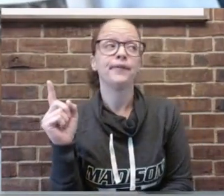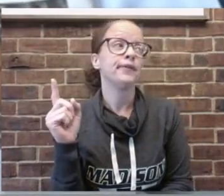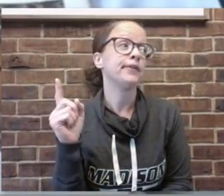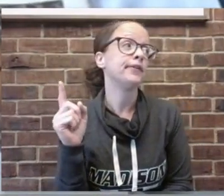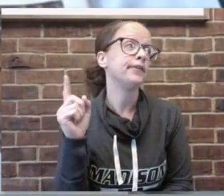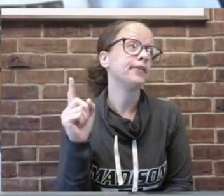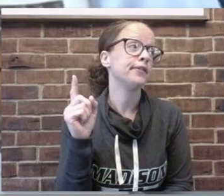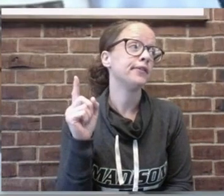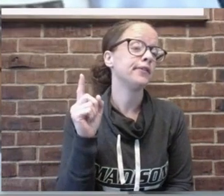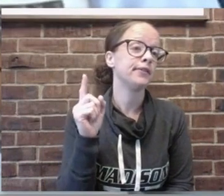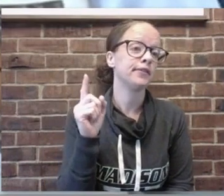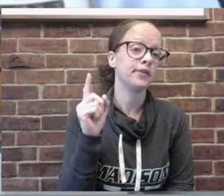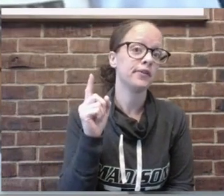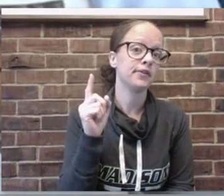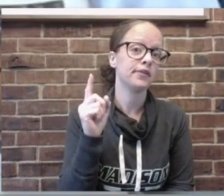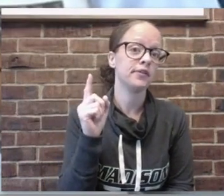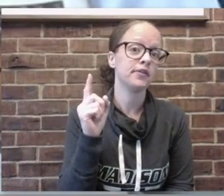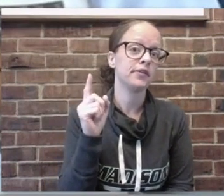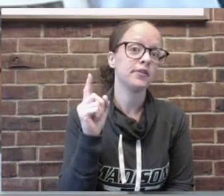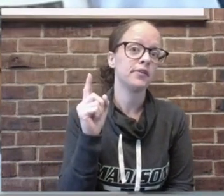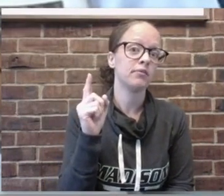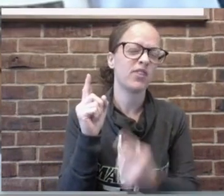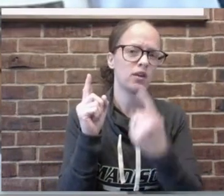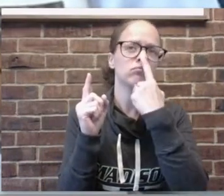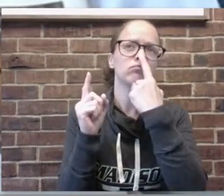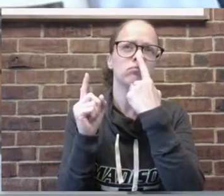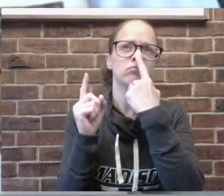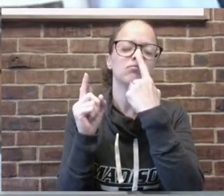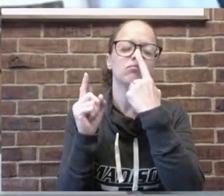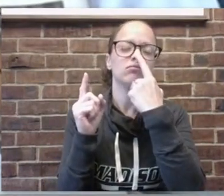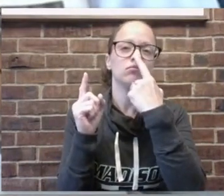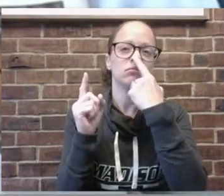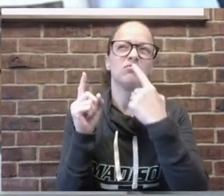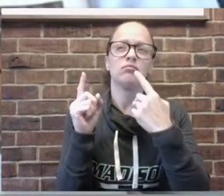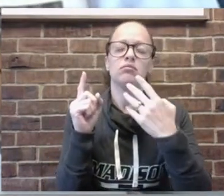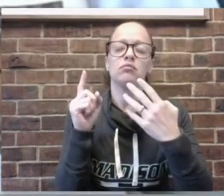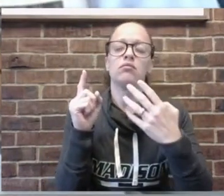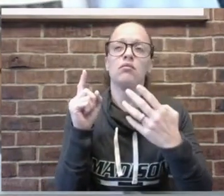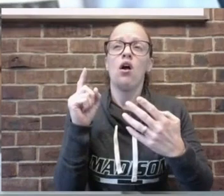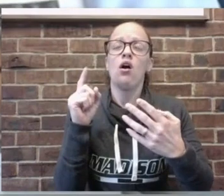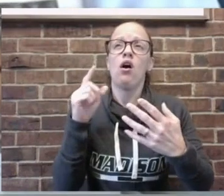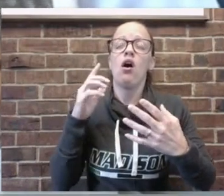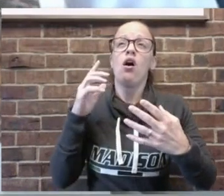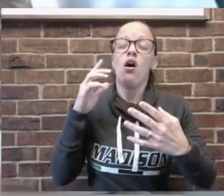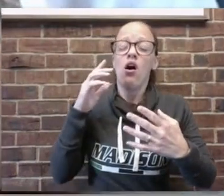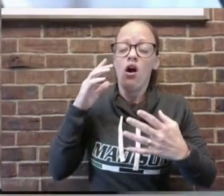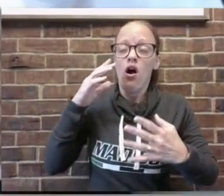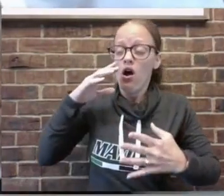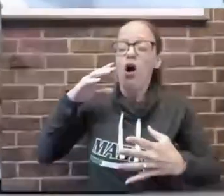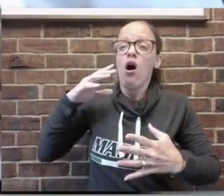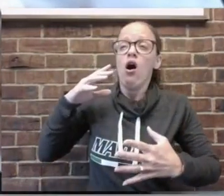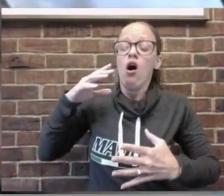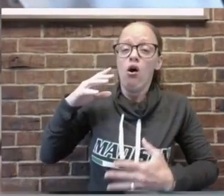granny's birthday cake that's when my nose started itch I felt a sneeze coming on well I